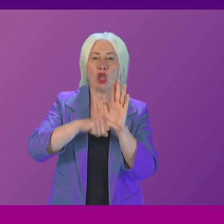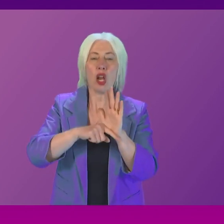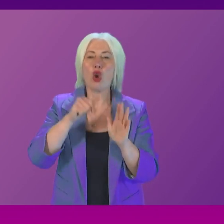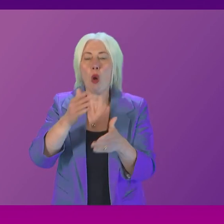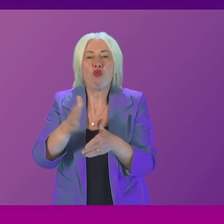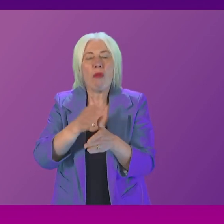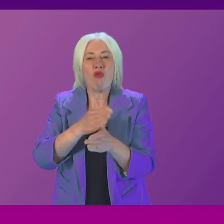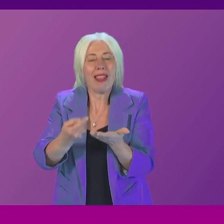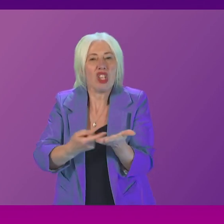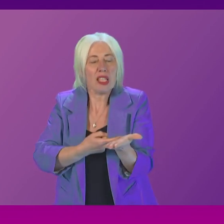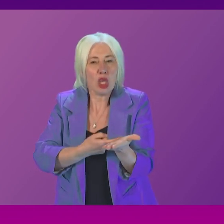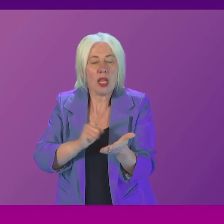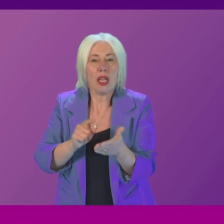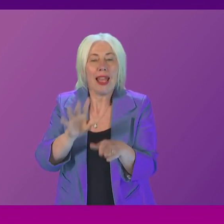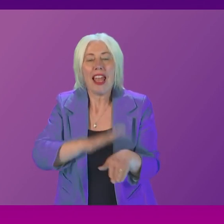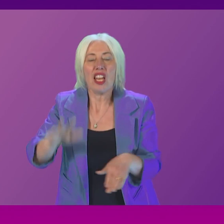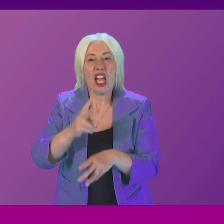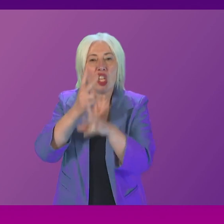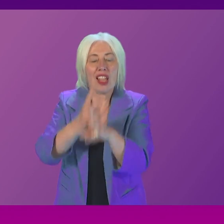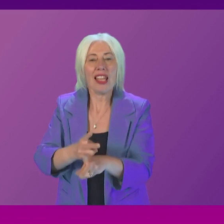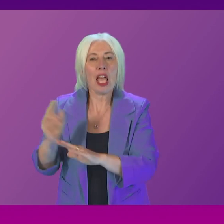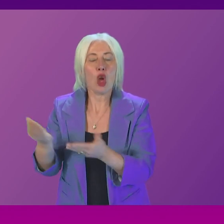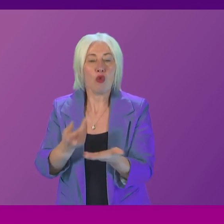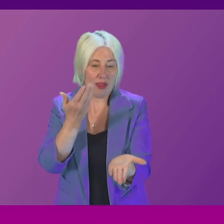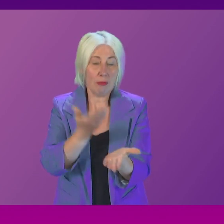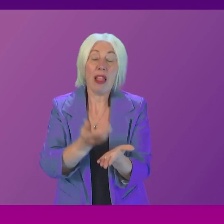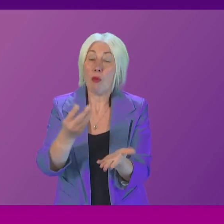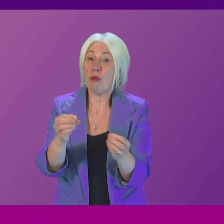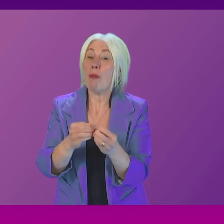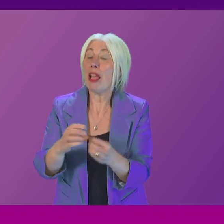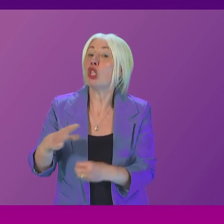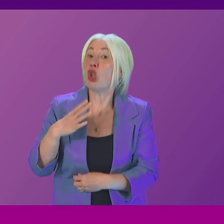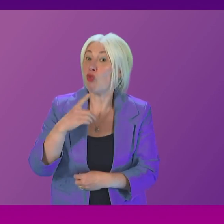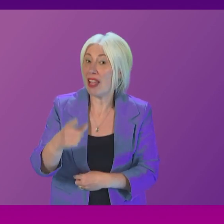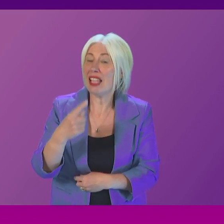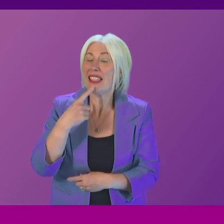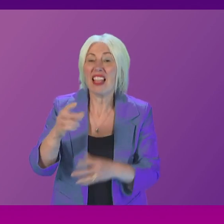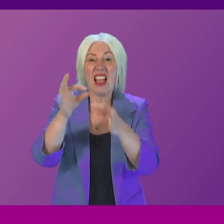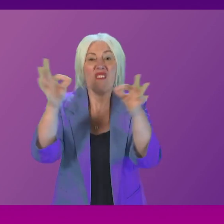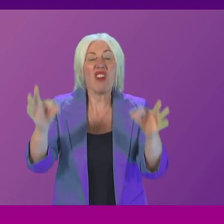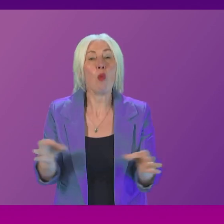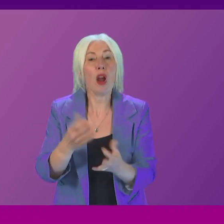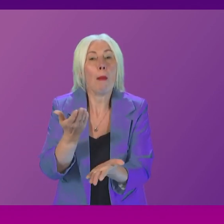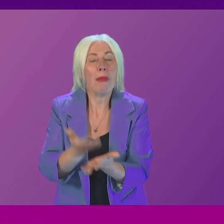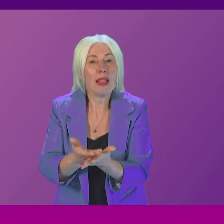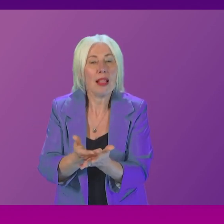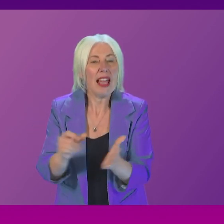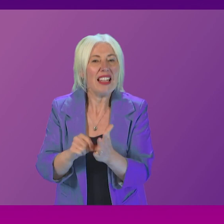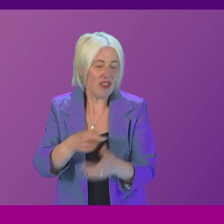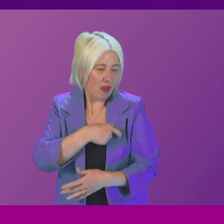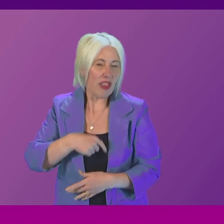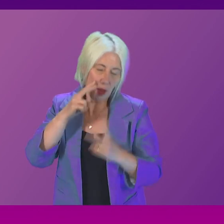legislation. The National Care Service Bill has already been mentioned, and one of the issues with that was it was a framework bill that's difficult for committees to